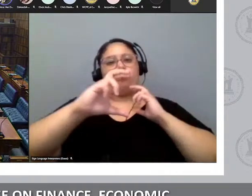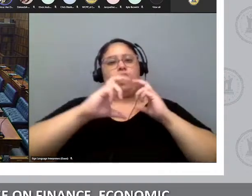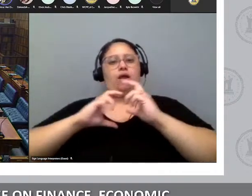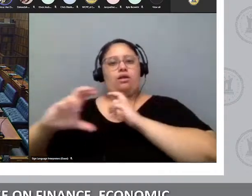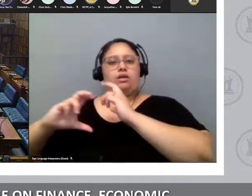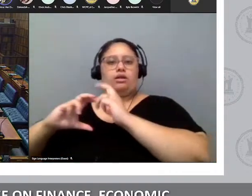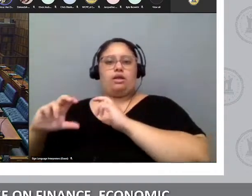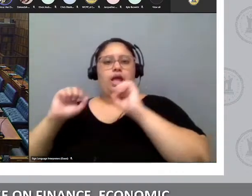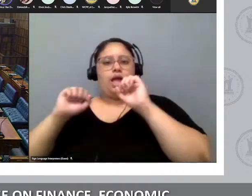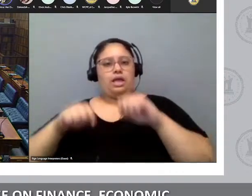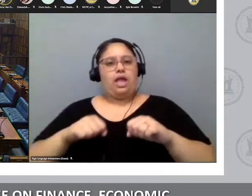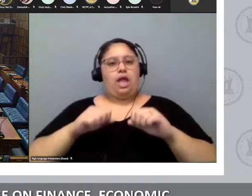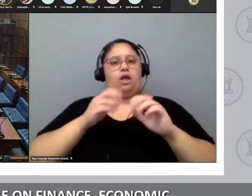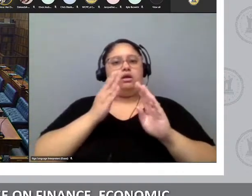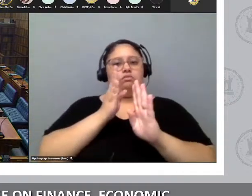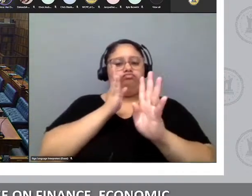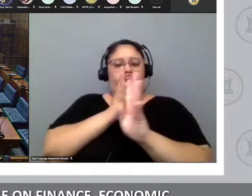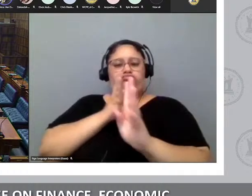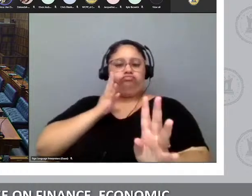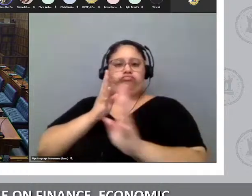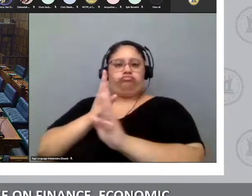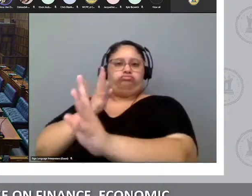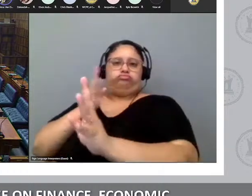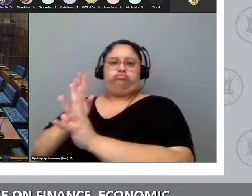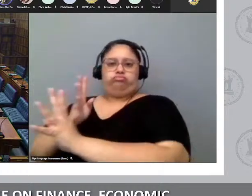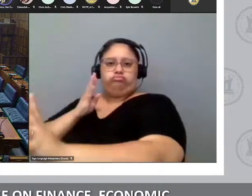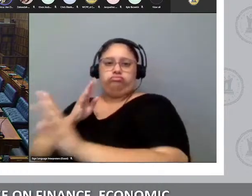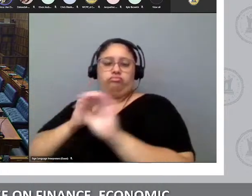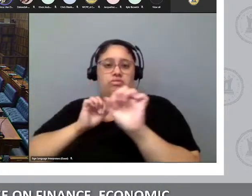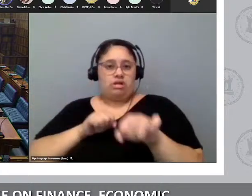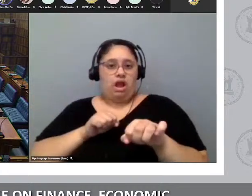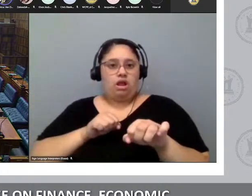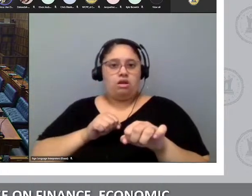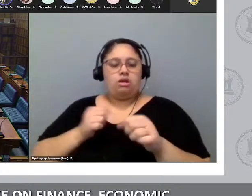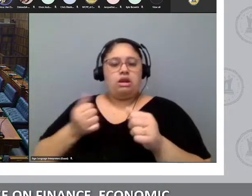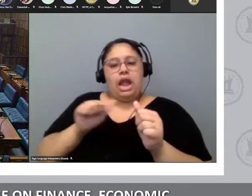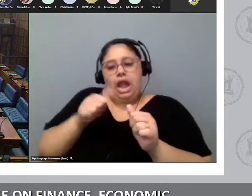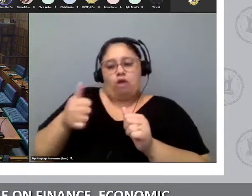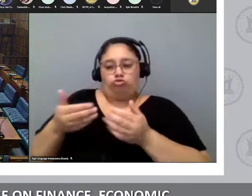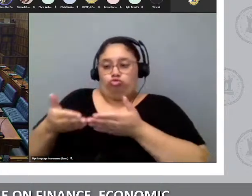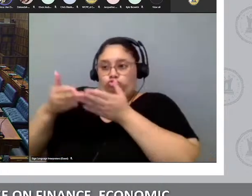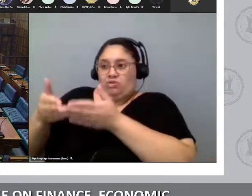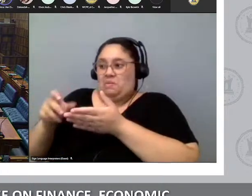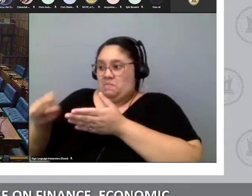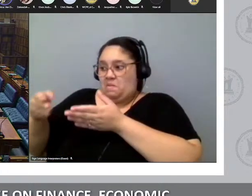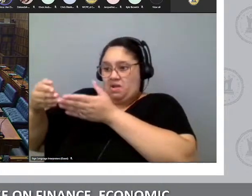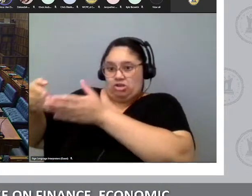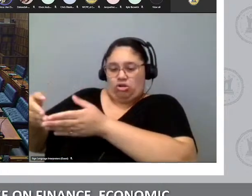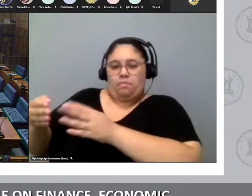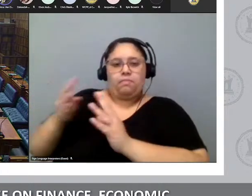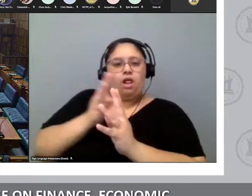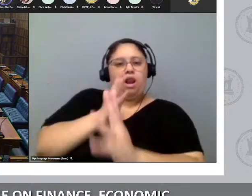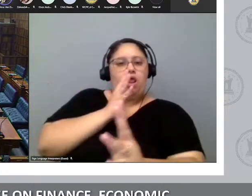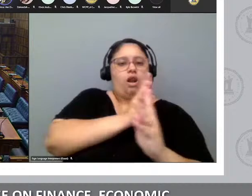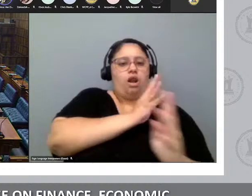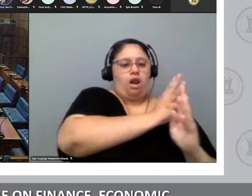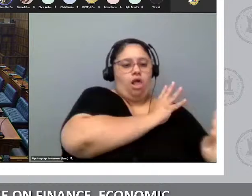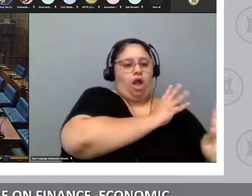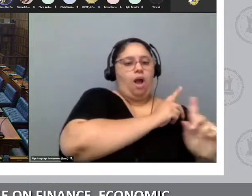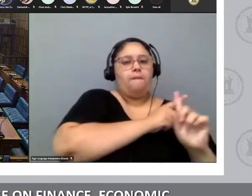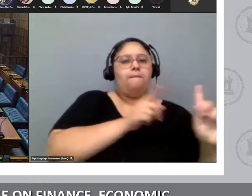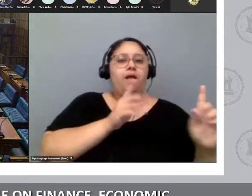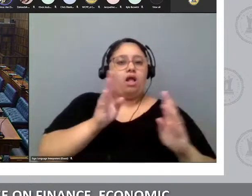to to to line up uh alongside the the ship yet only one lane was was